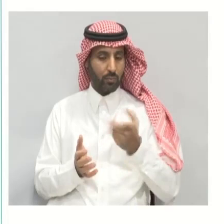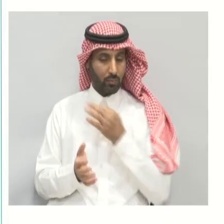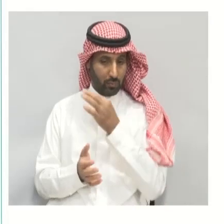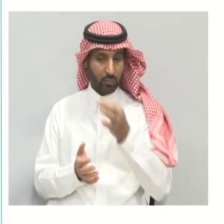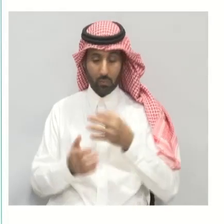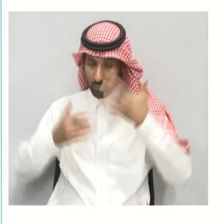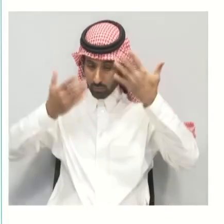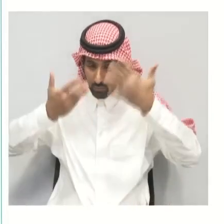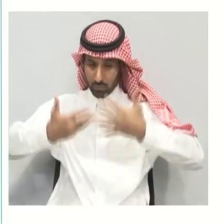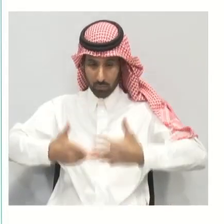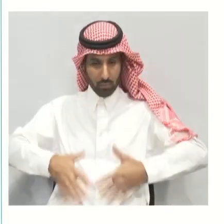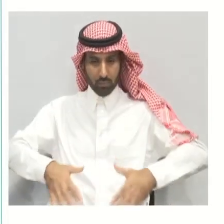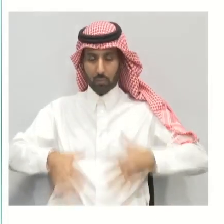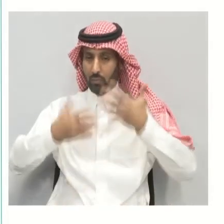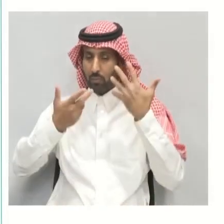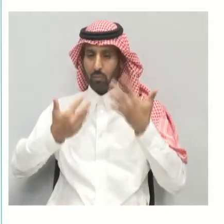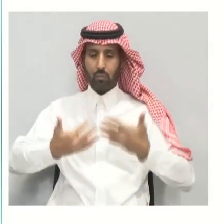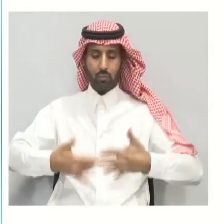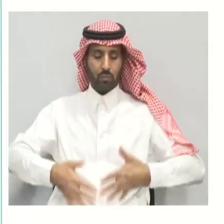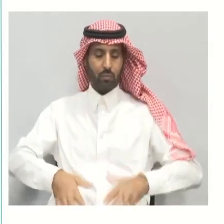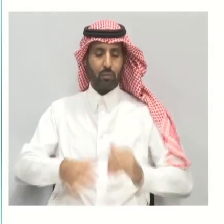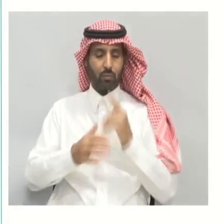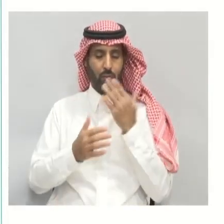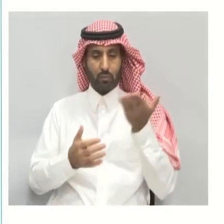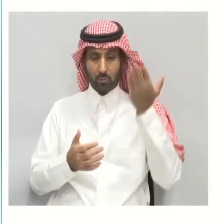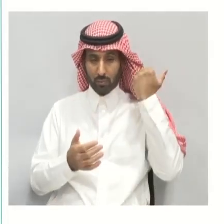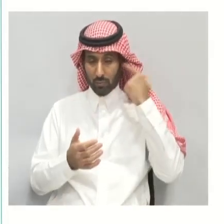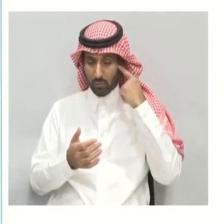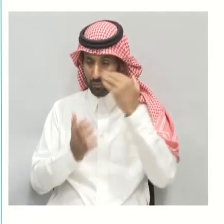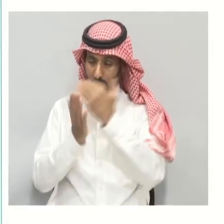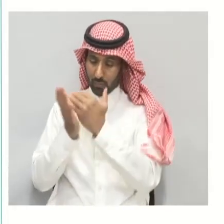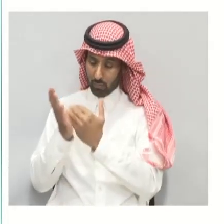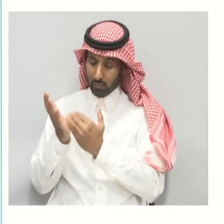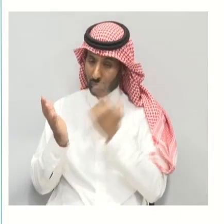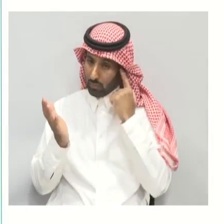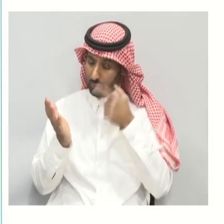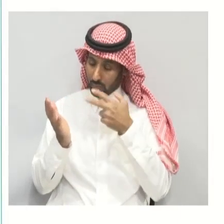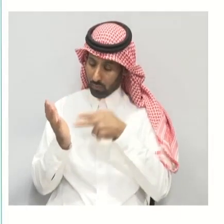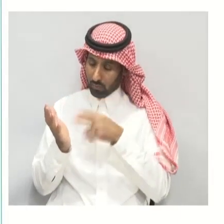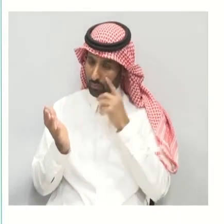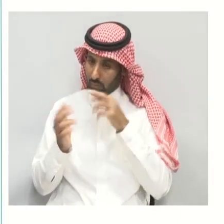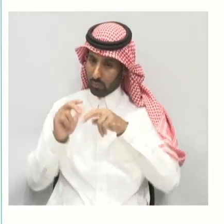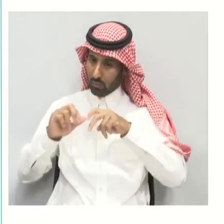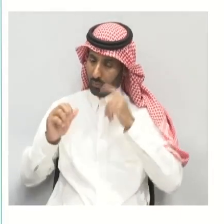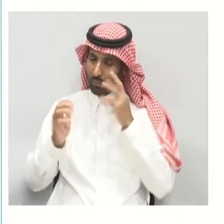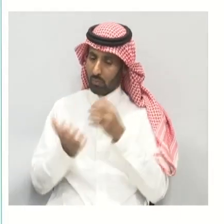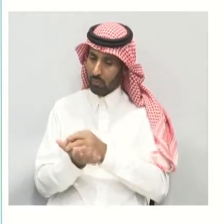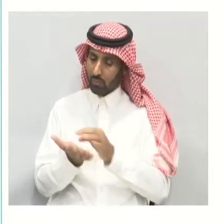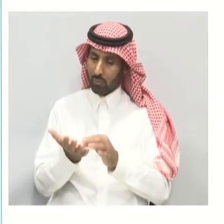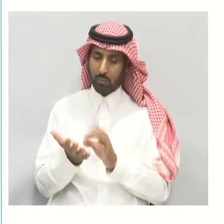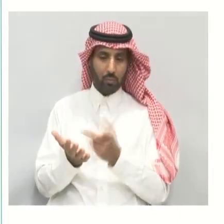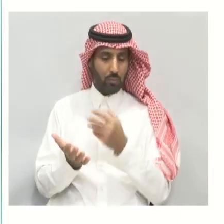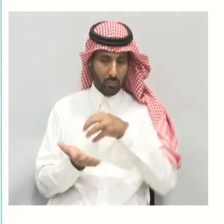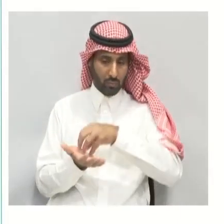where are the Iguazu Falls? So going back to the text and try to look for this answer. So